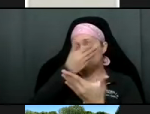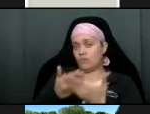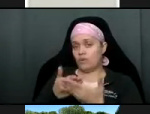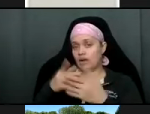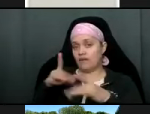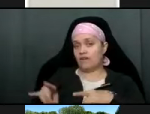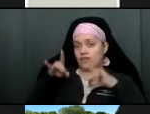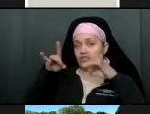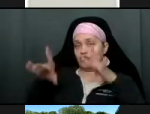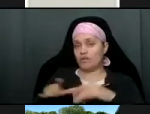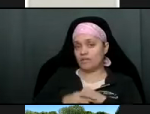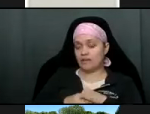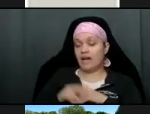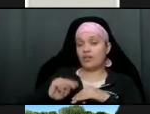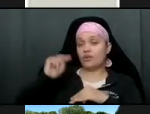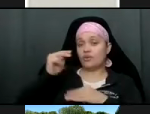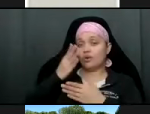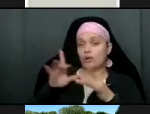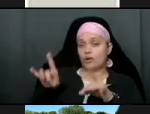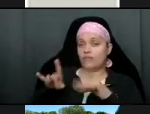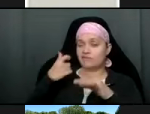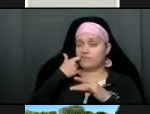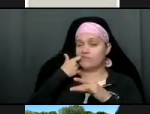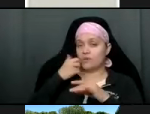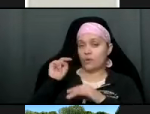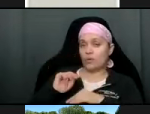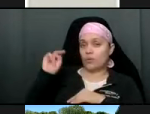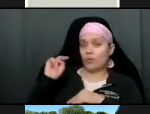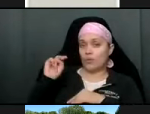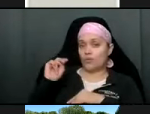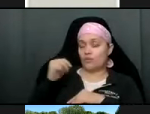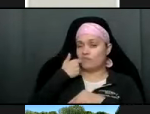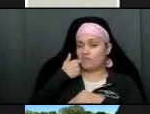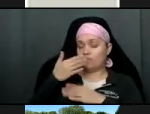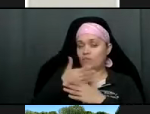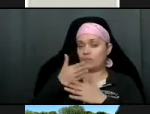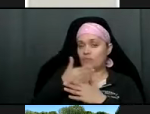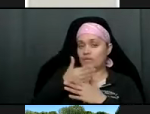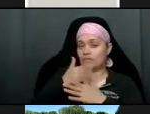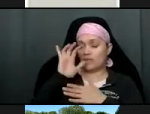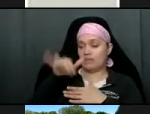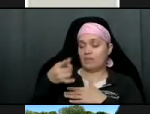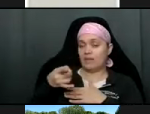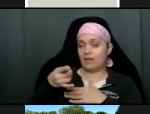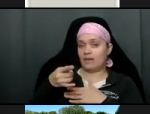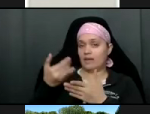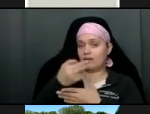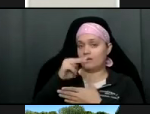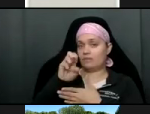Australia. On that north side of Australia, just north of it, just between that and New